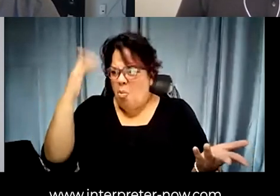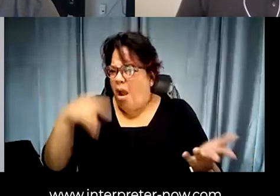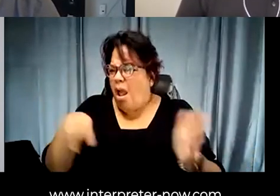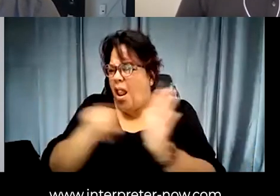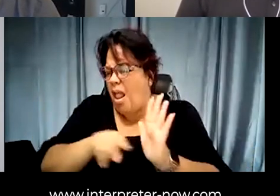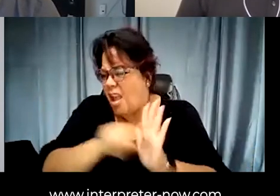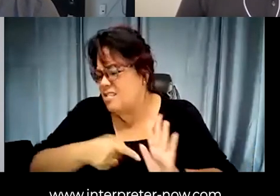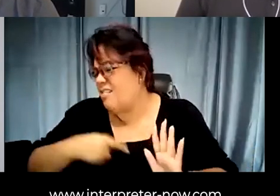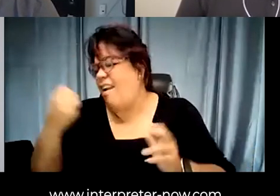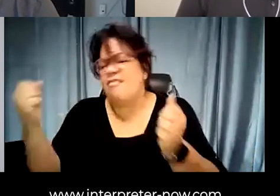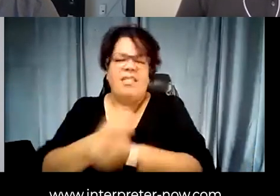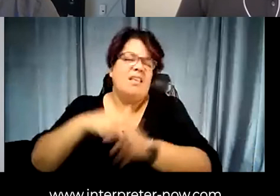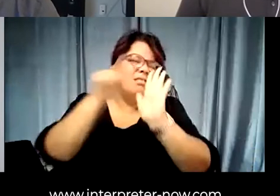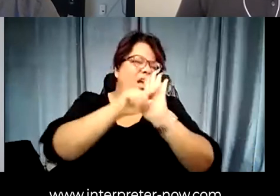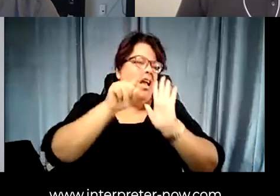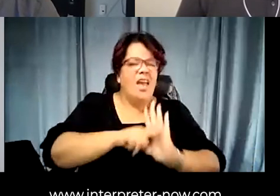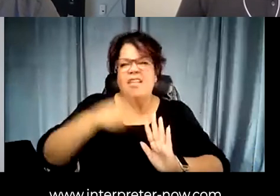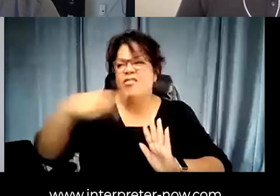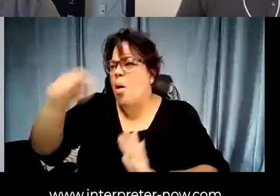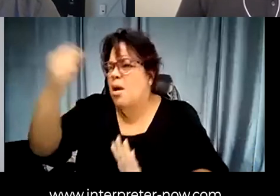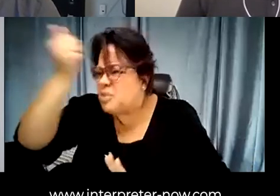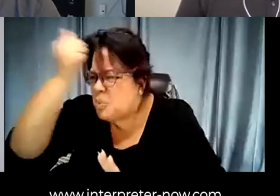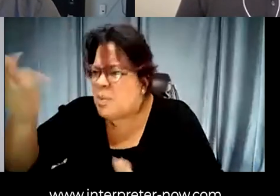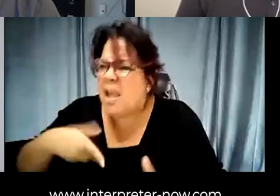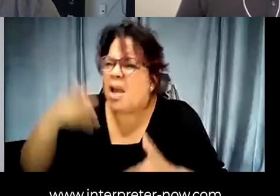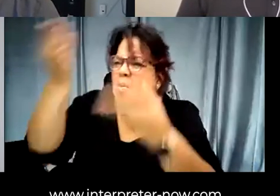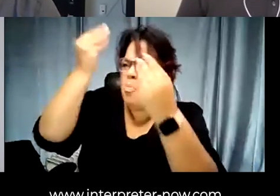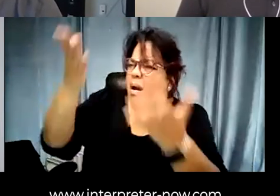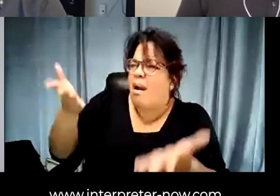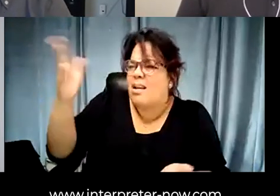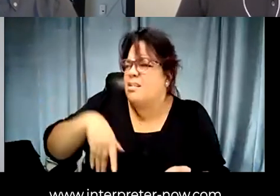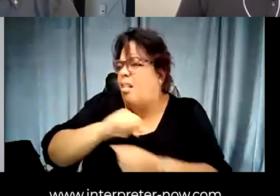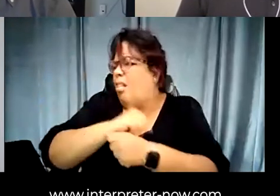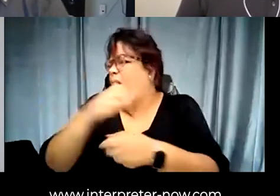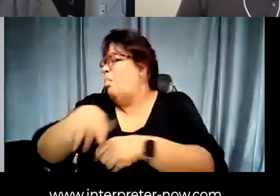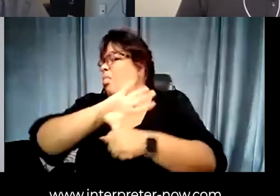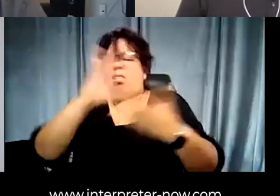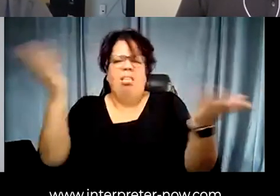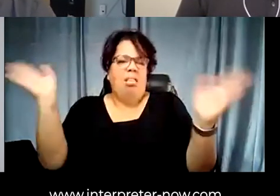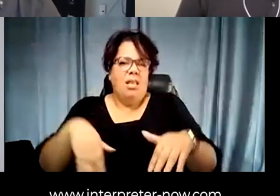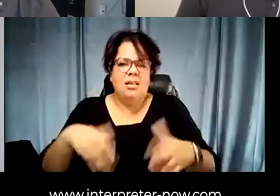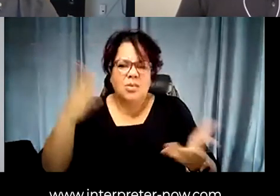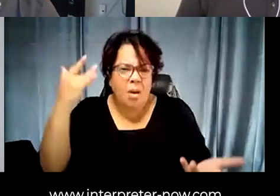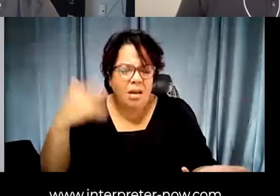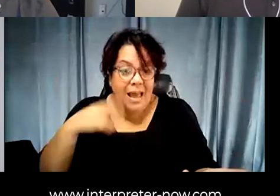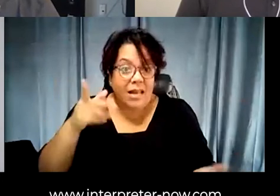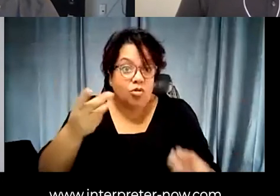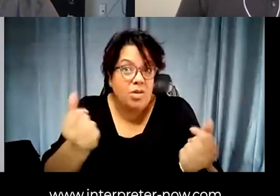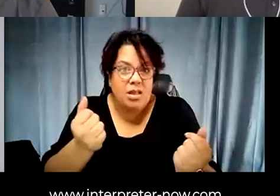all-time high. Everybody's stupid and no one can do their job around you is very common. But this is where it can quickly turn